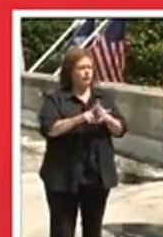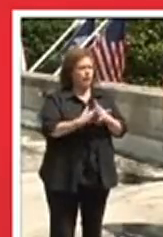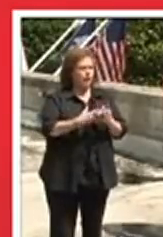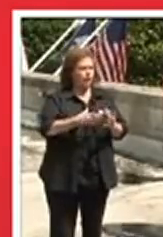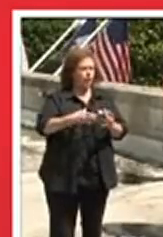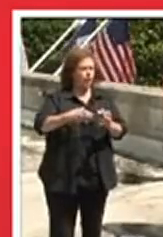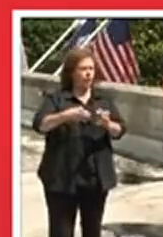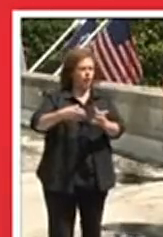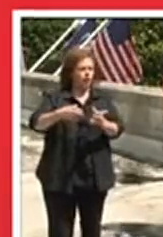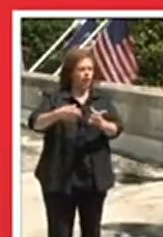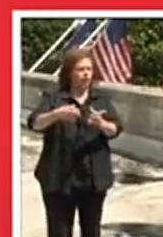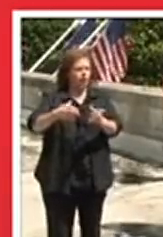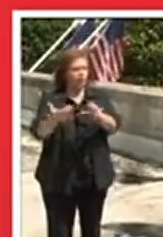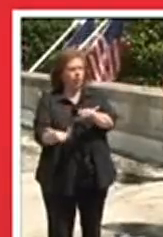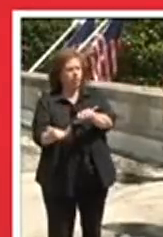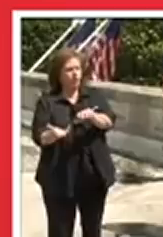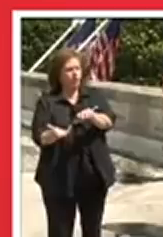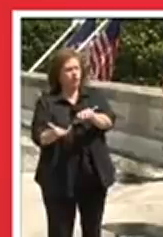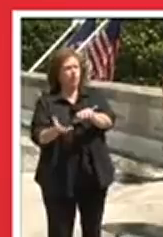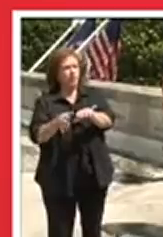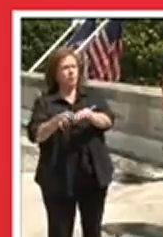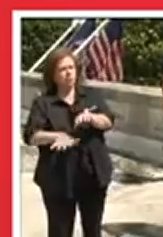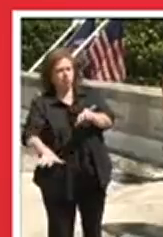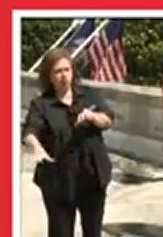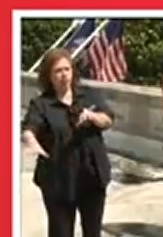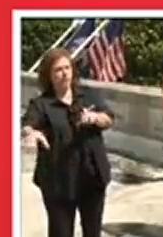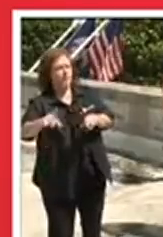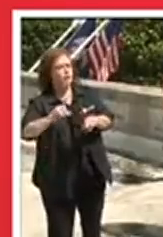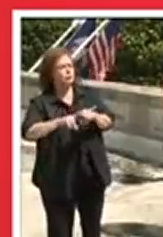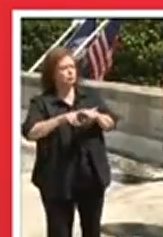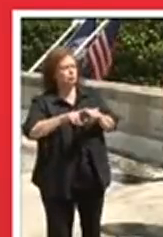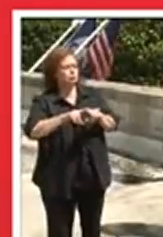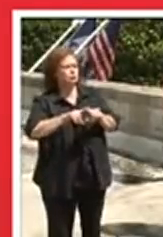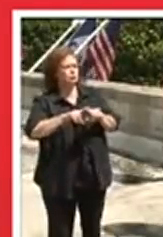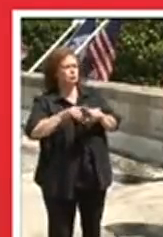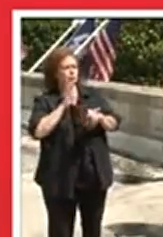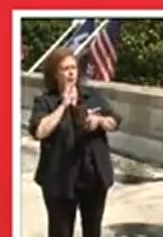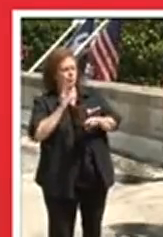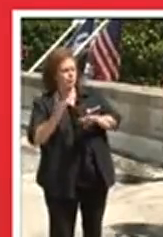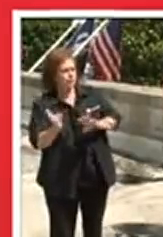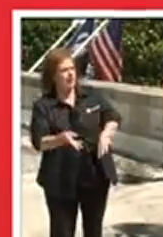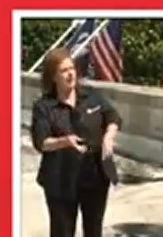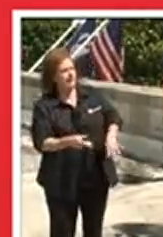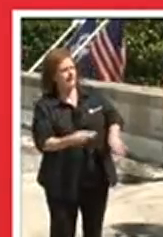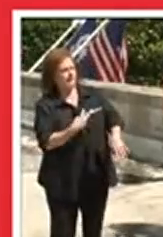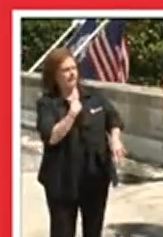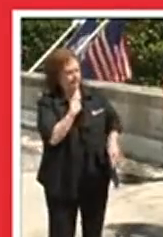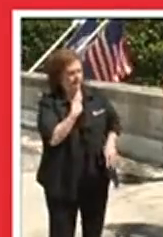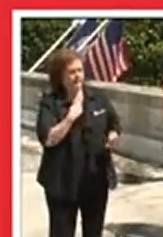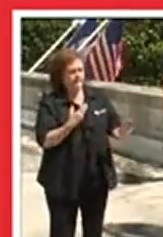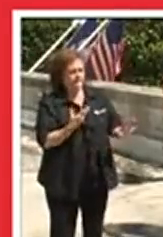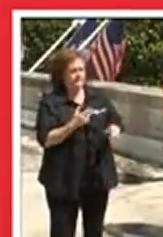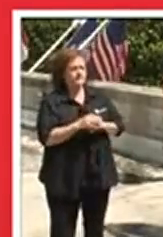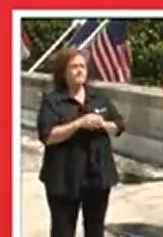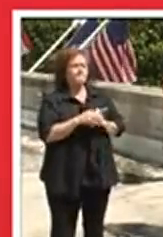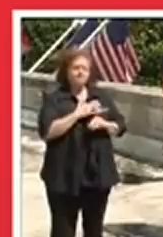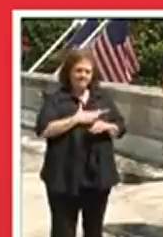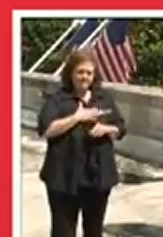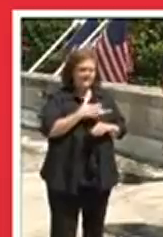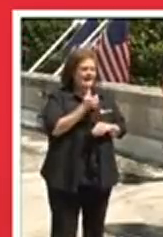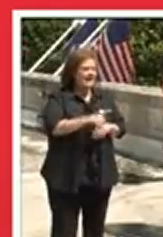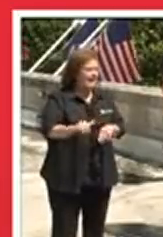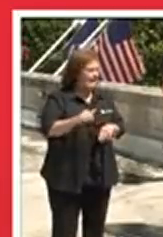tops over, flowing into the drains. We need your help. Preparedness. Loose debris, collect